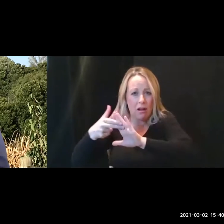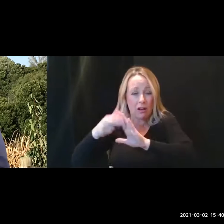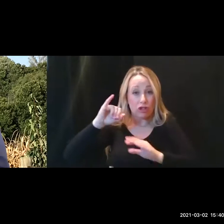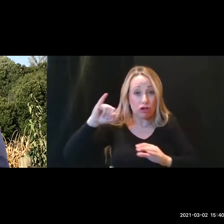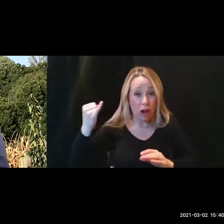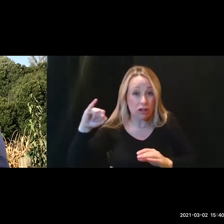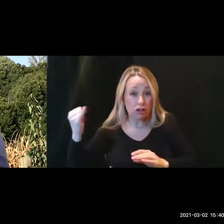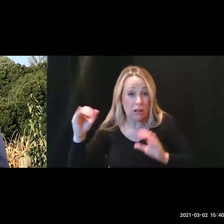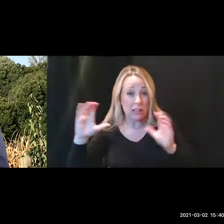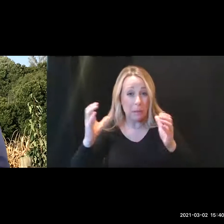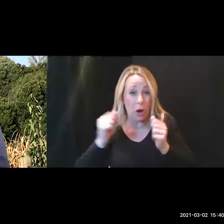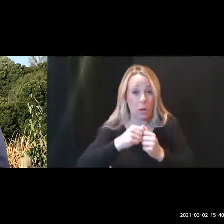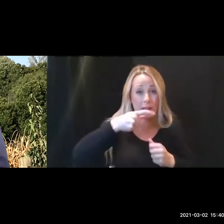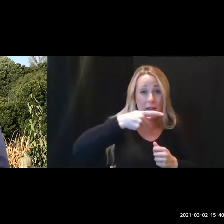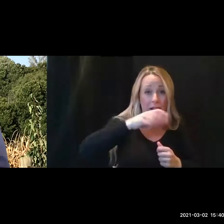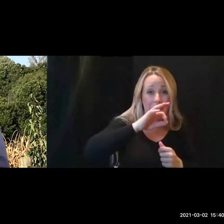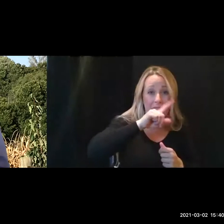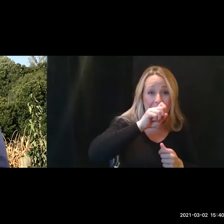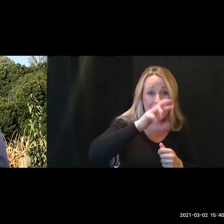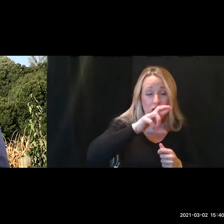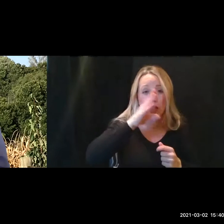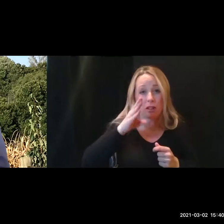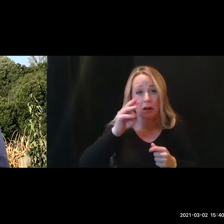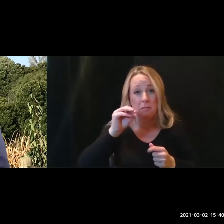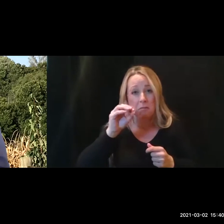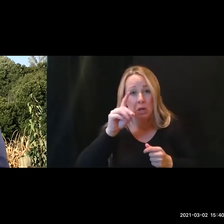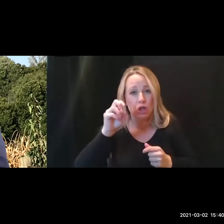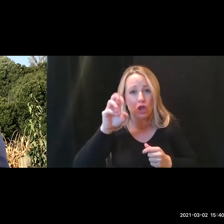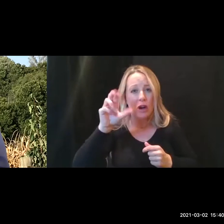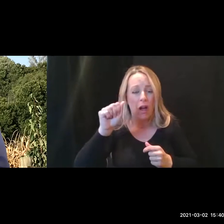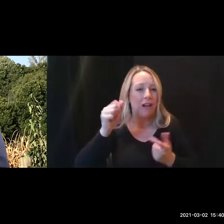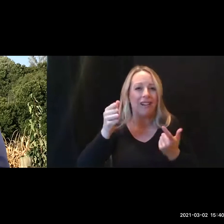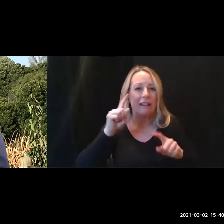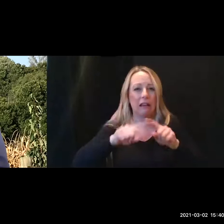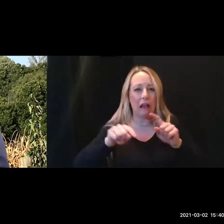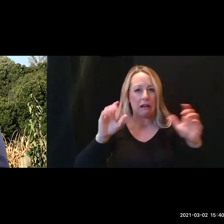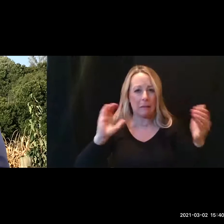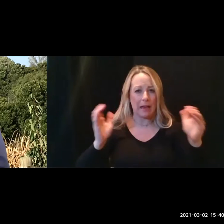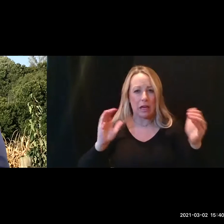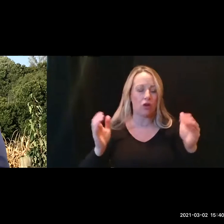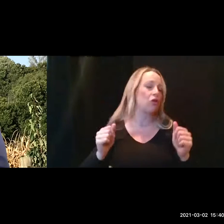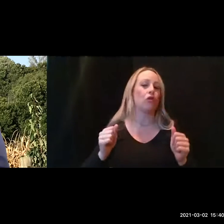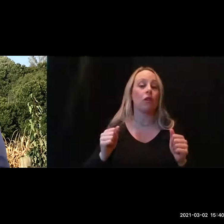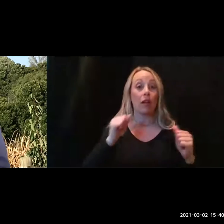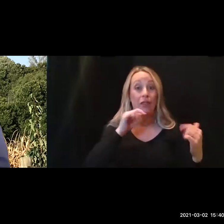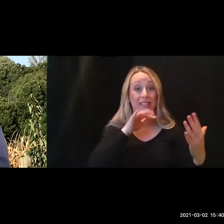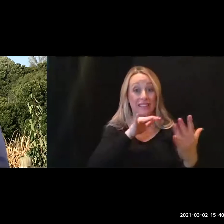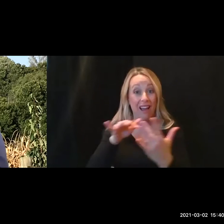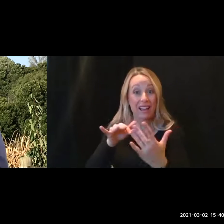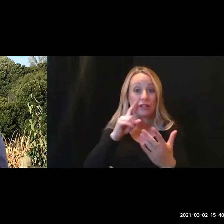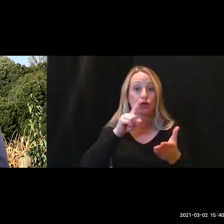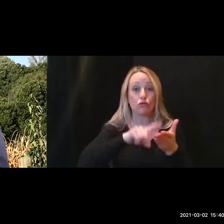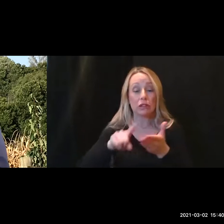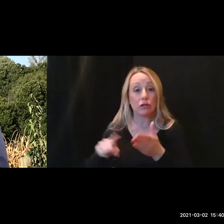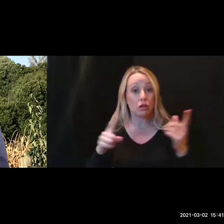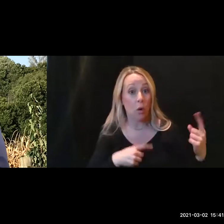that preceded them in the emergency use authorizations. The pivotal studies that led to